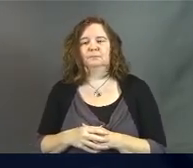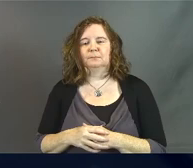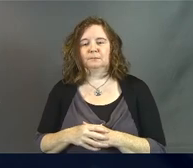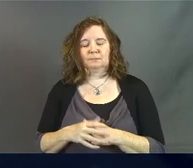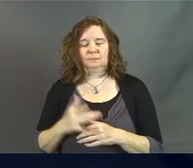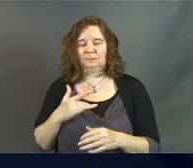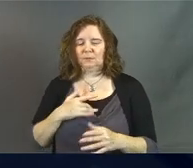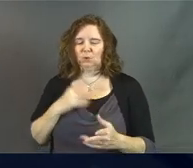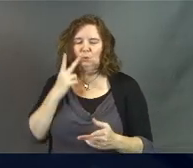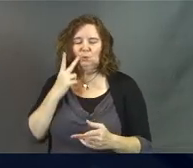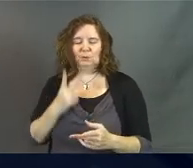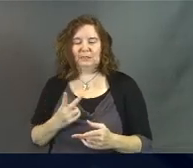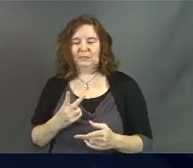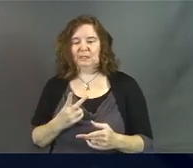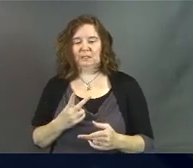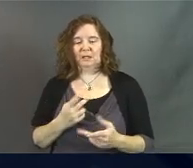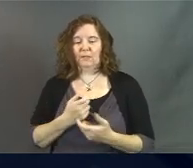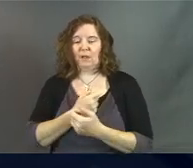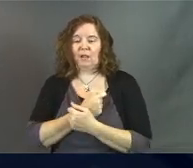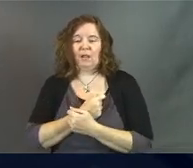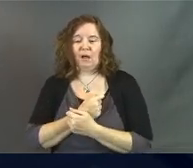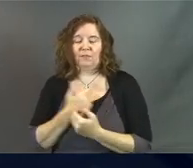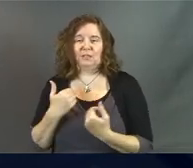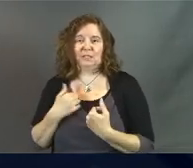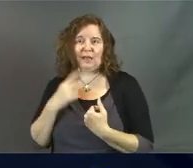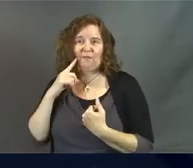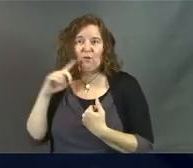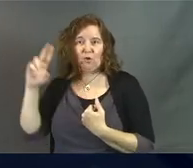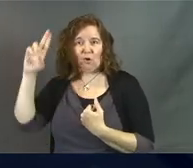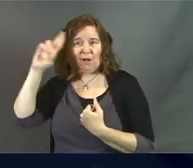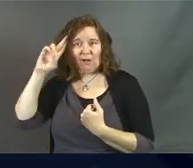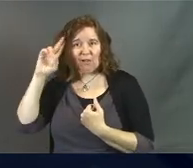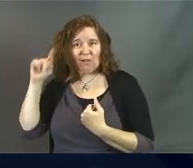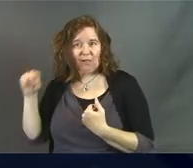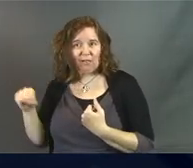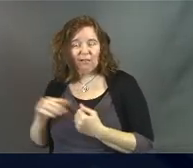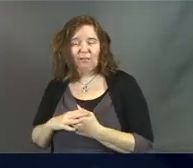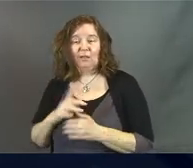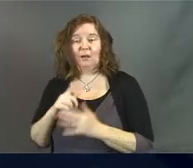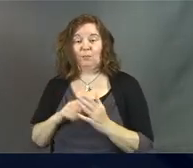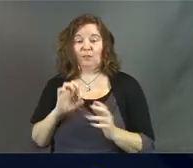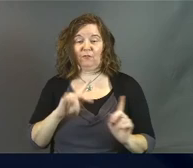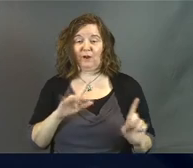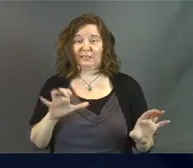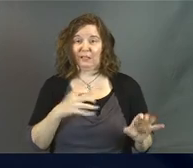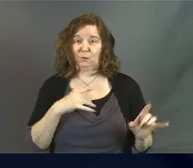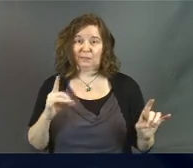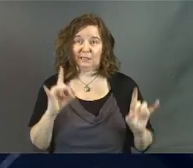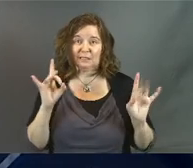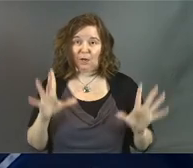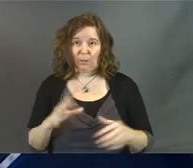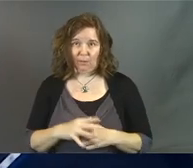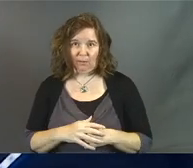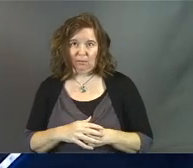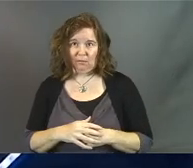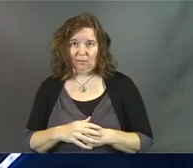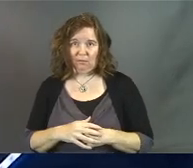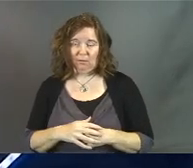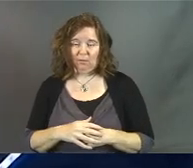And you just could see the love that she had for her uncle. What Frank did was terrible.